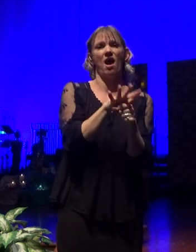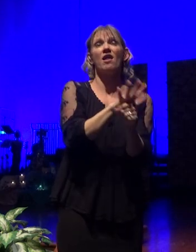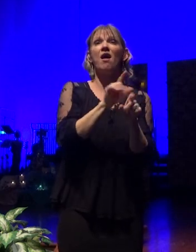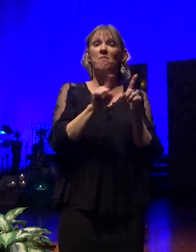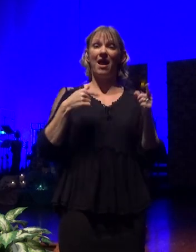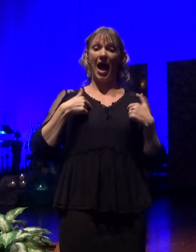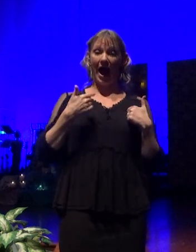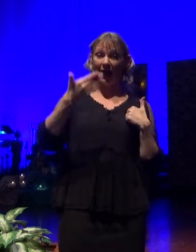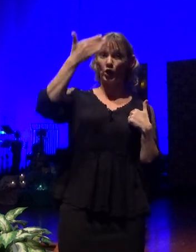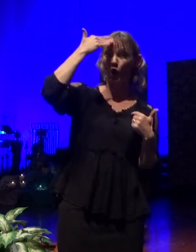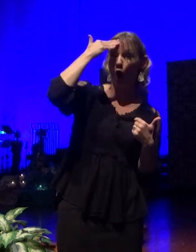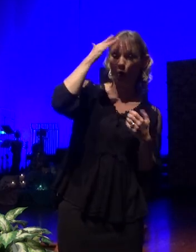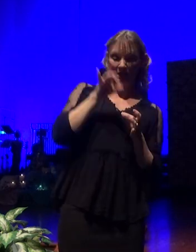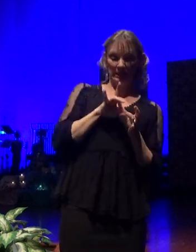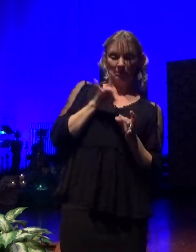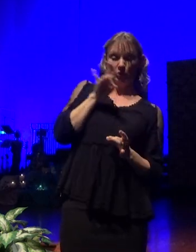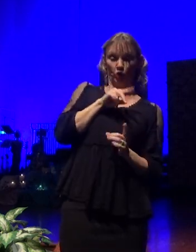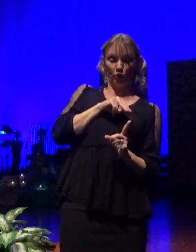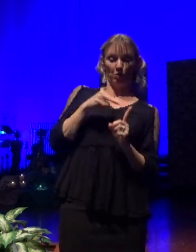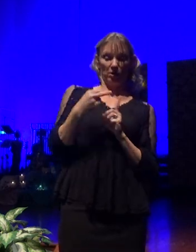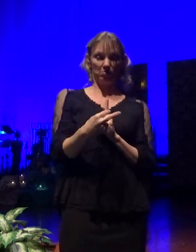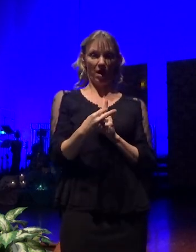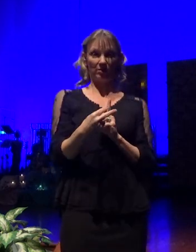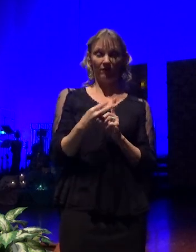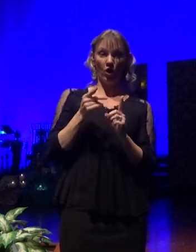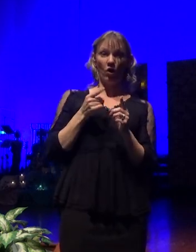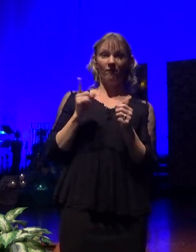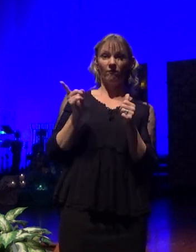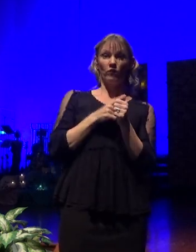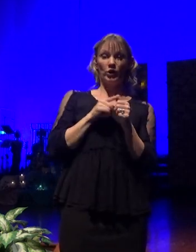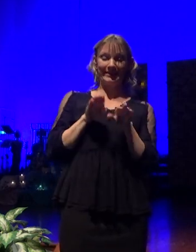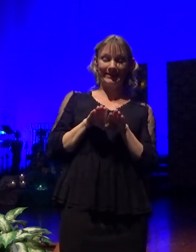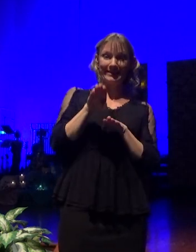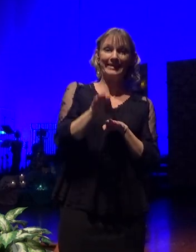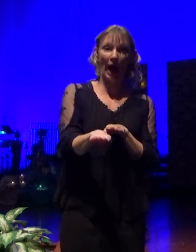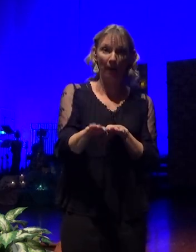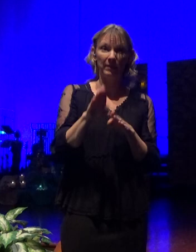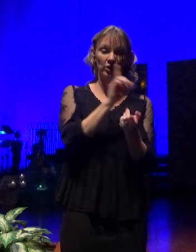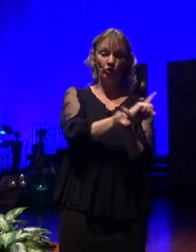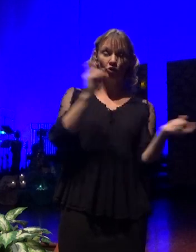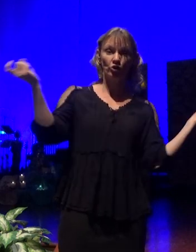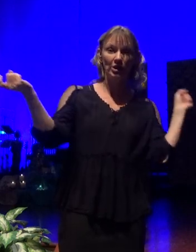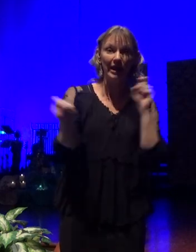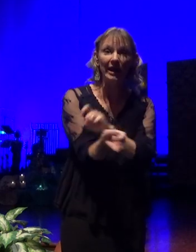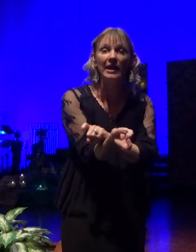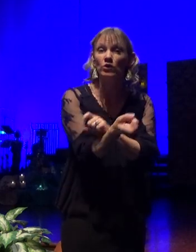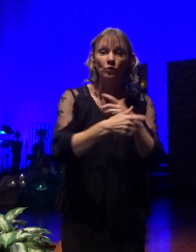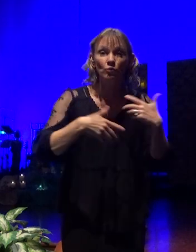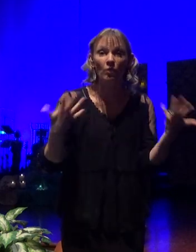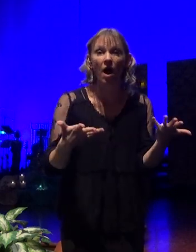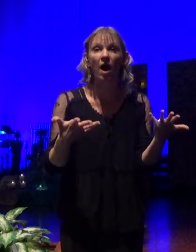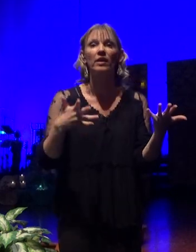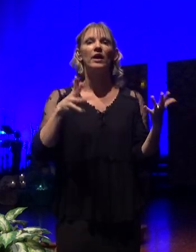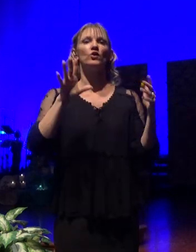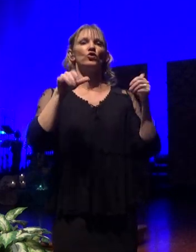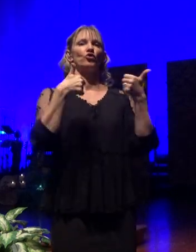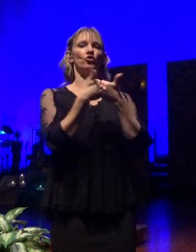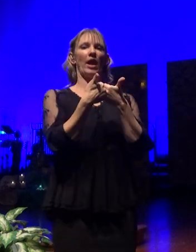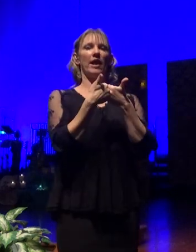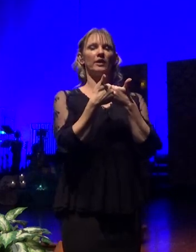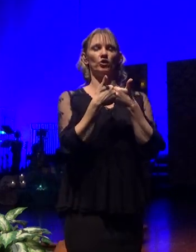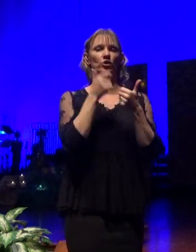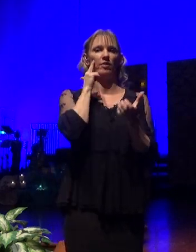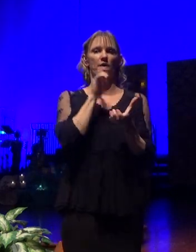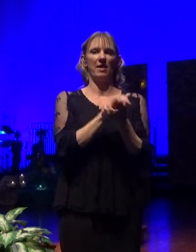from a spiritual perspective that the first step to making a change in that is to challenge that belief and begin